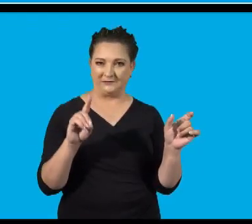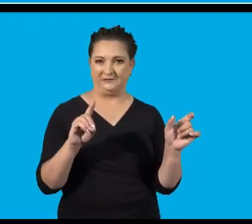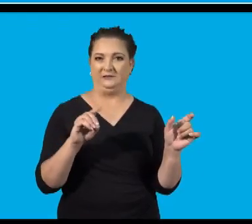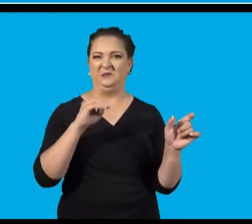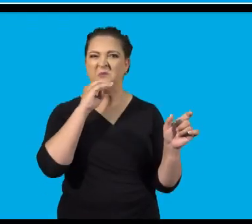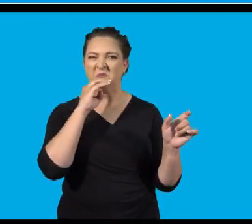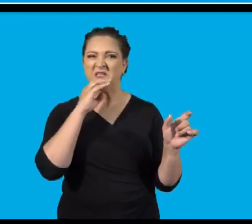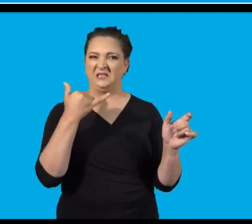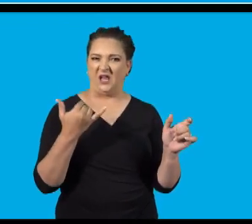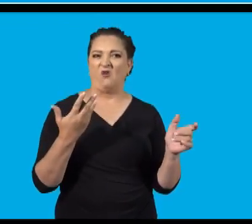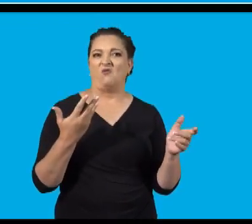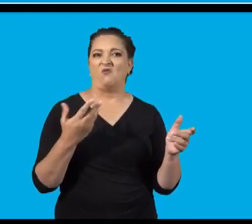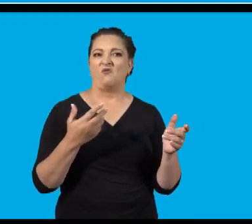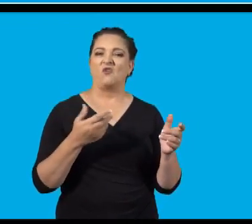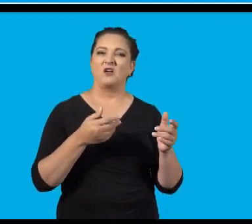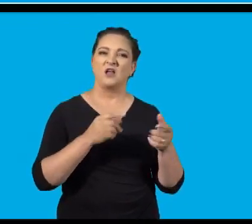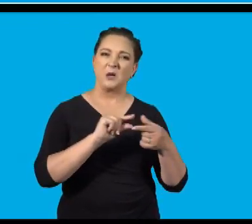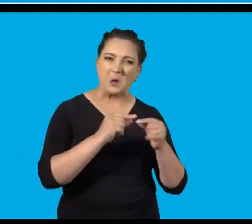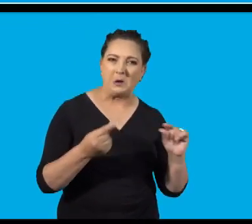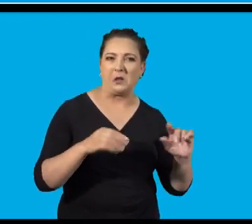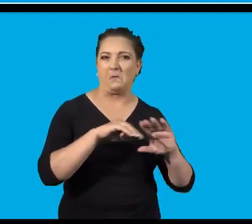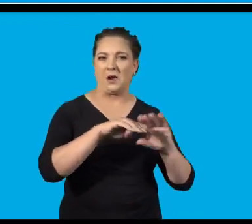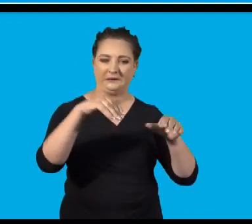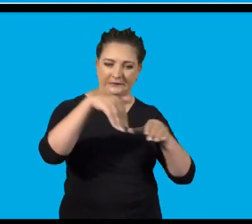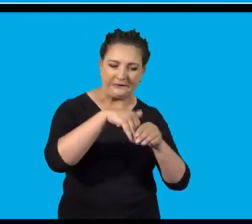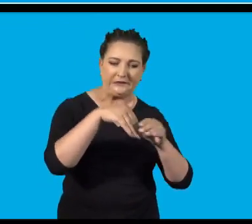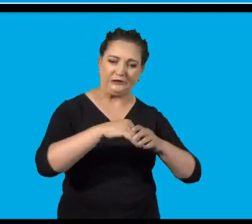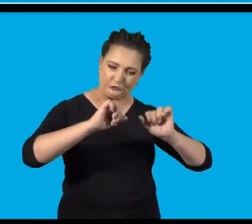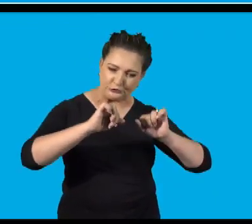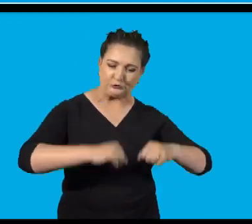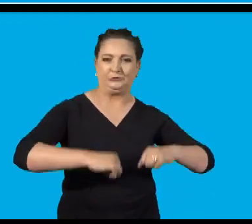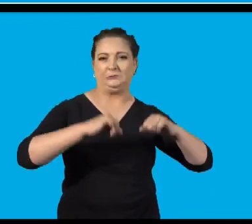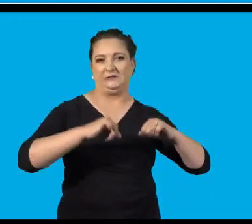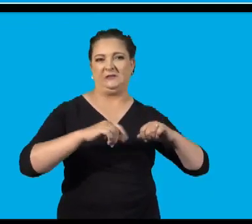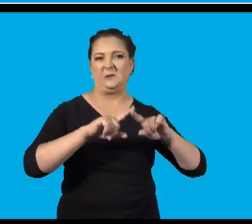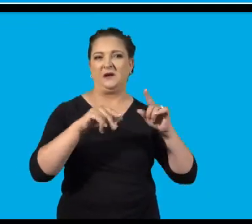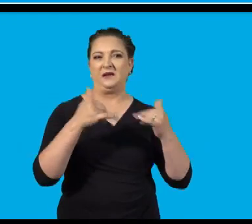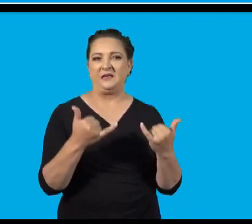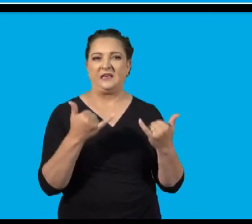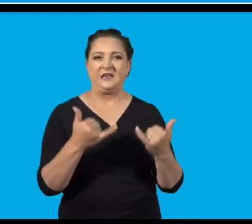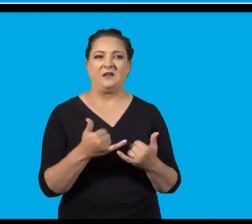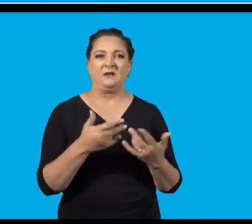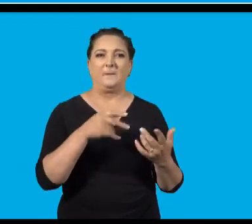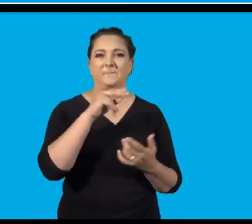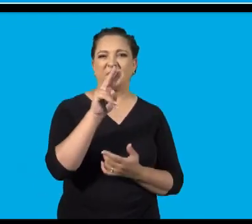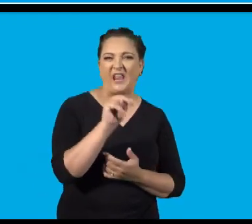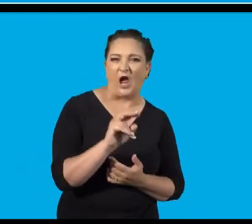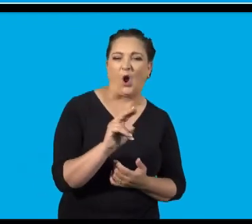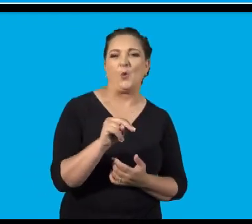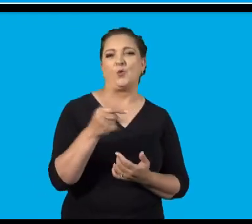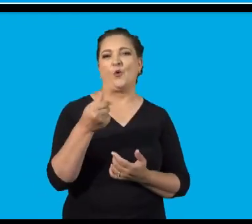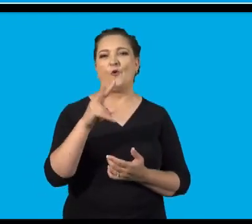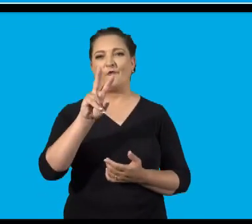need for grammatical agreement between the different parts of speech in a sentence. So like your noun, your